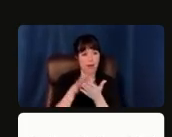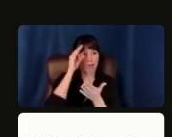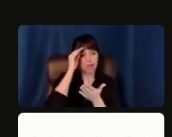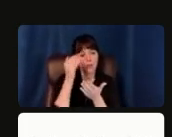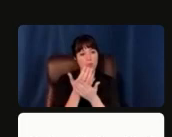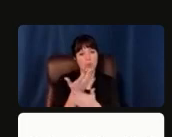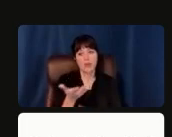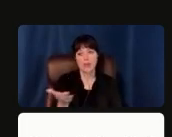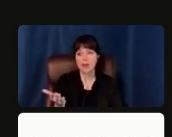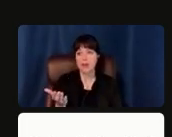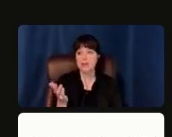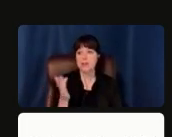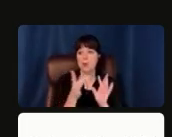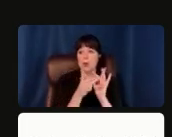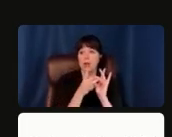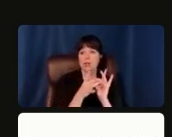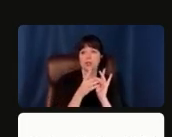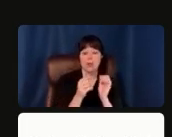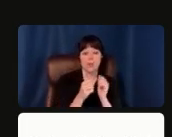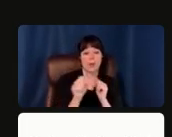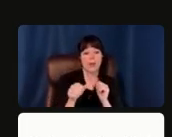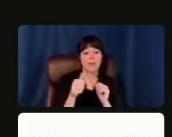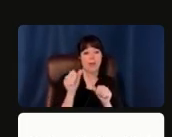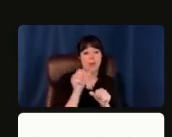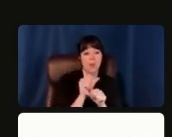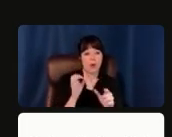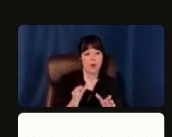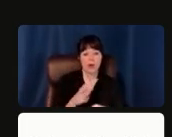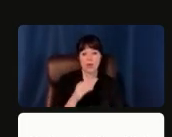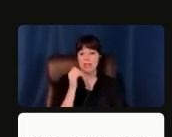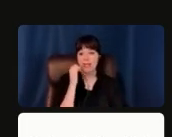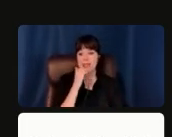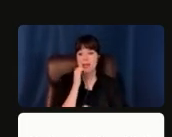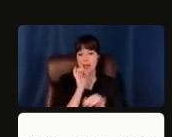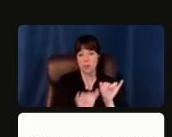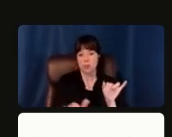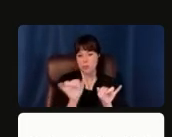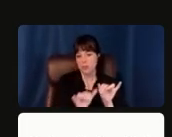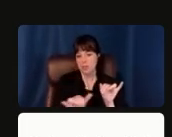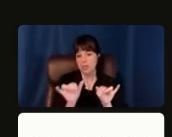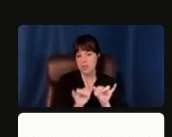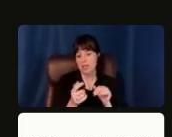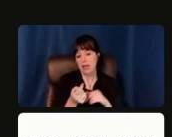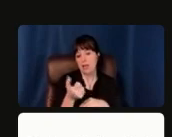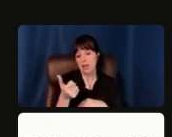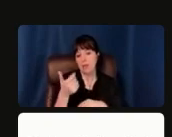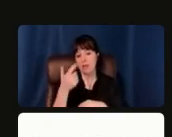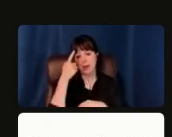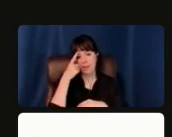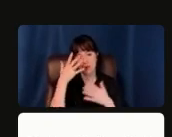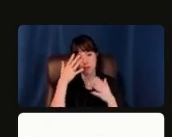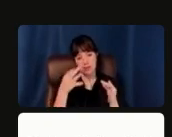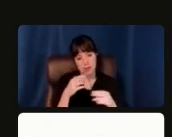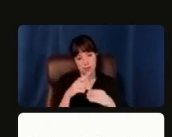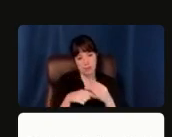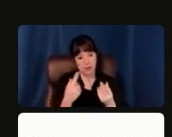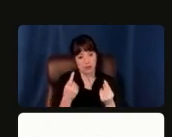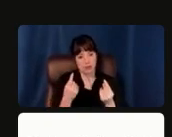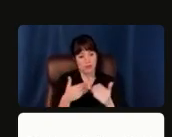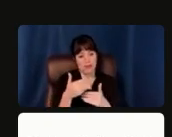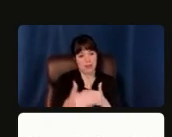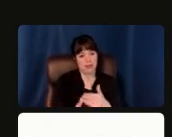things, relationships with fellow workers, and daily routines eliminating mental decisions about what to do